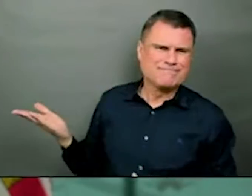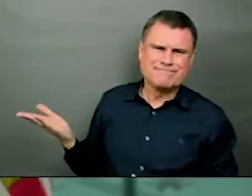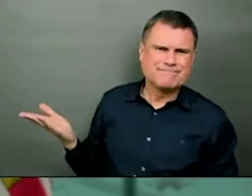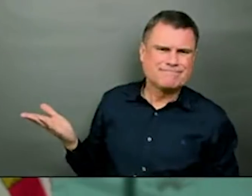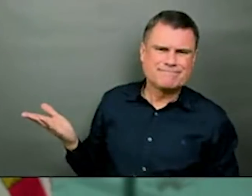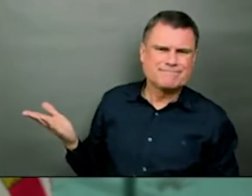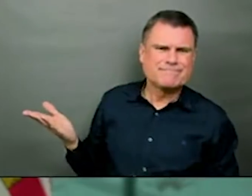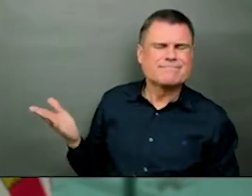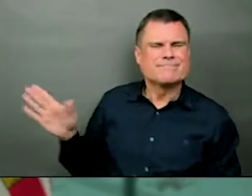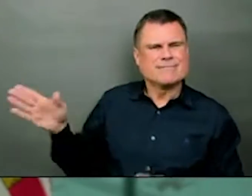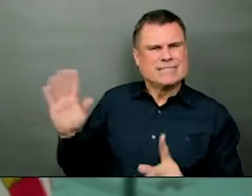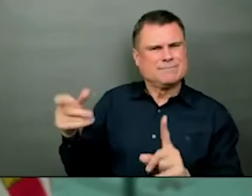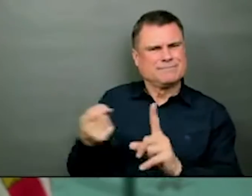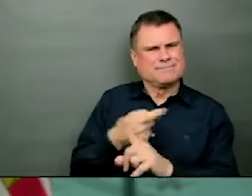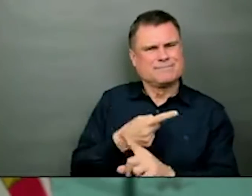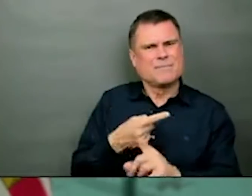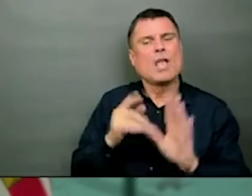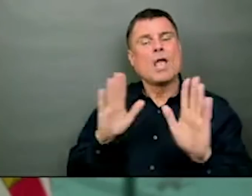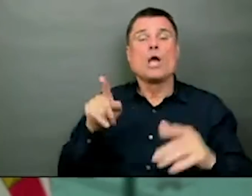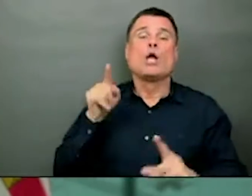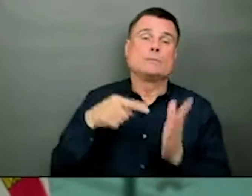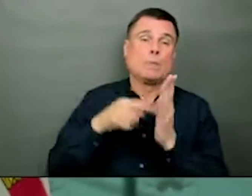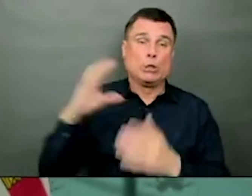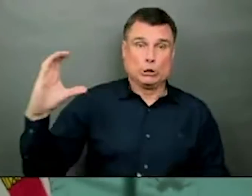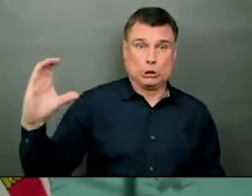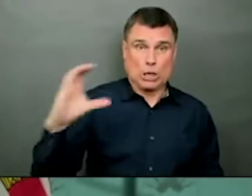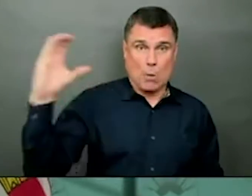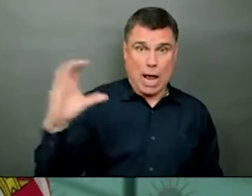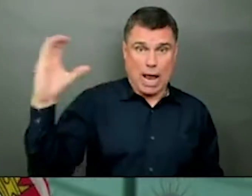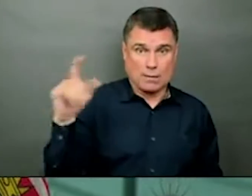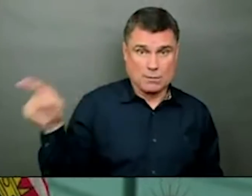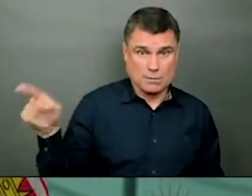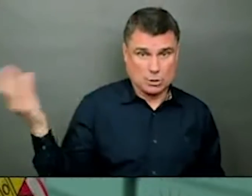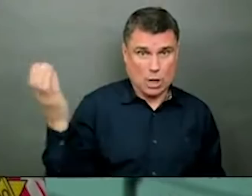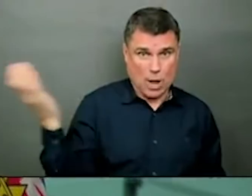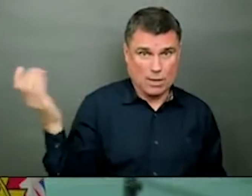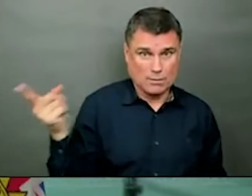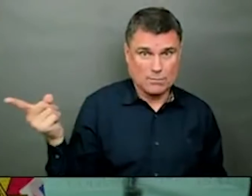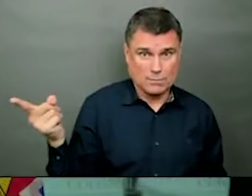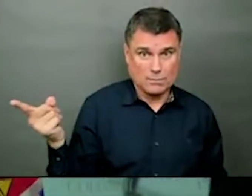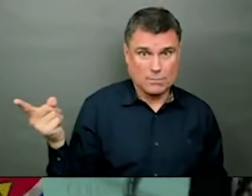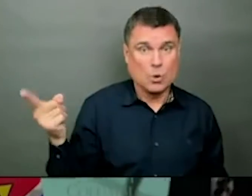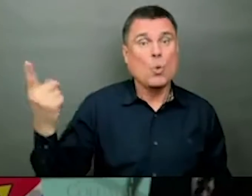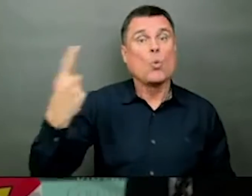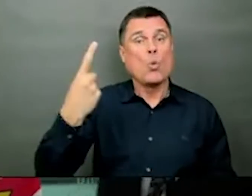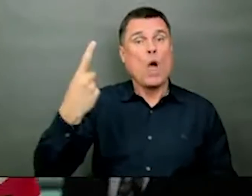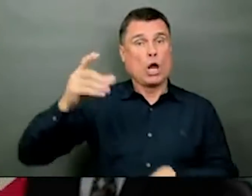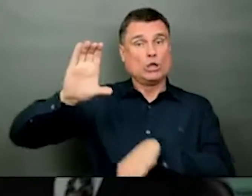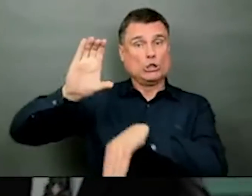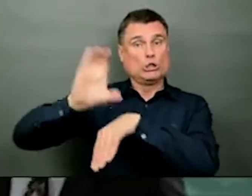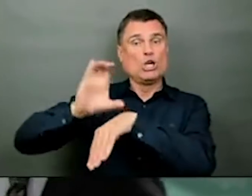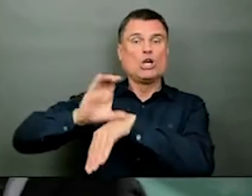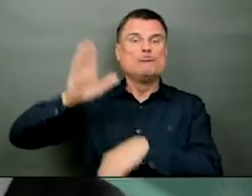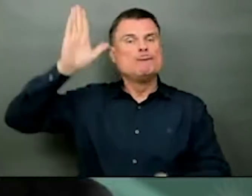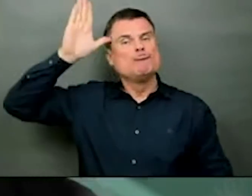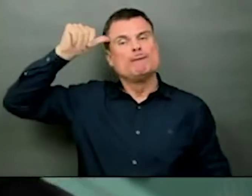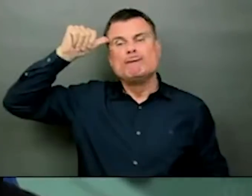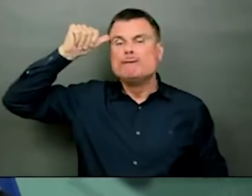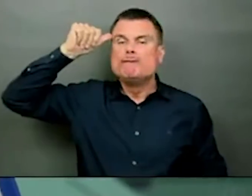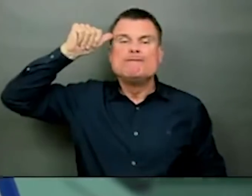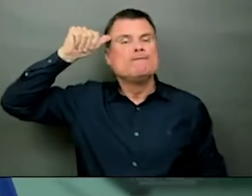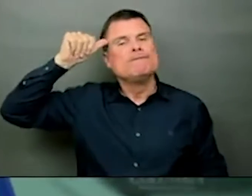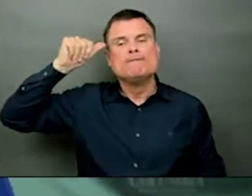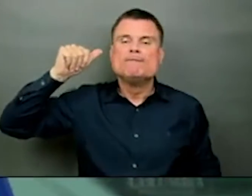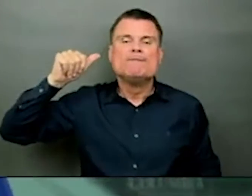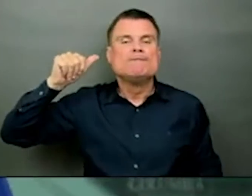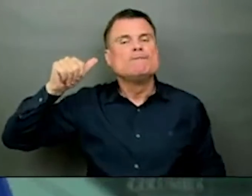in Chilliwack say they will open their door to services on Sunday. And I'm wondering what kind of enforcement should be expected